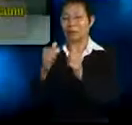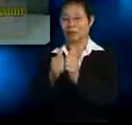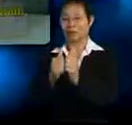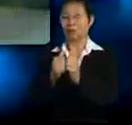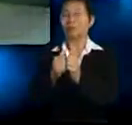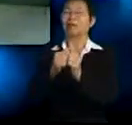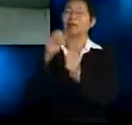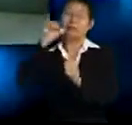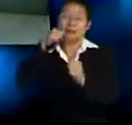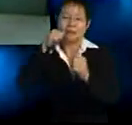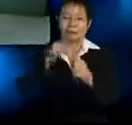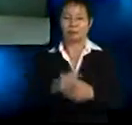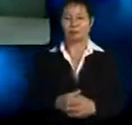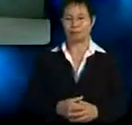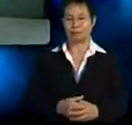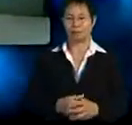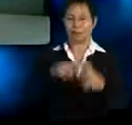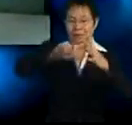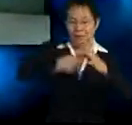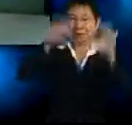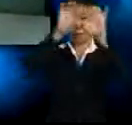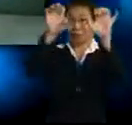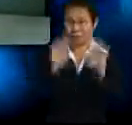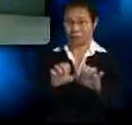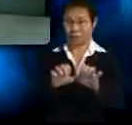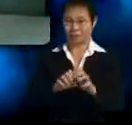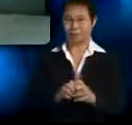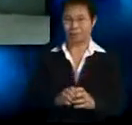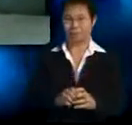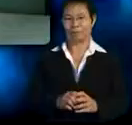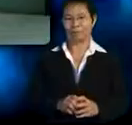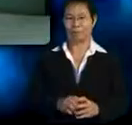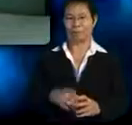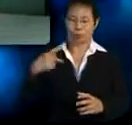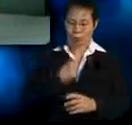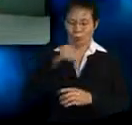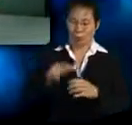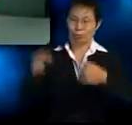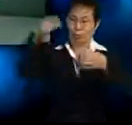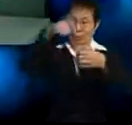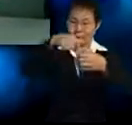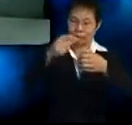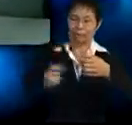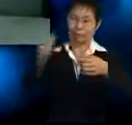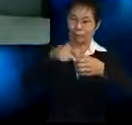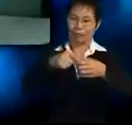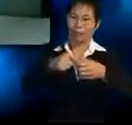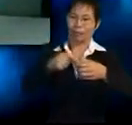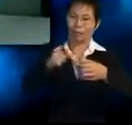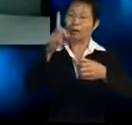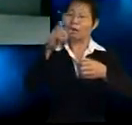acid. To begin this experiment, we have to put in some